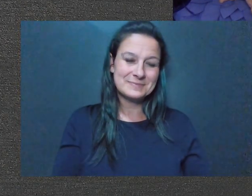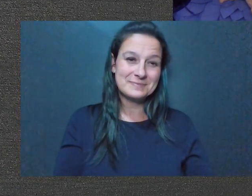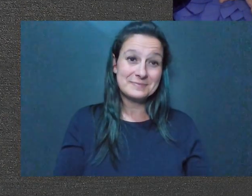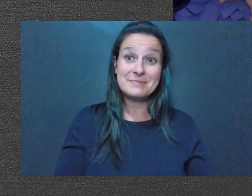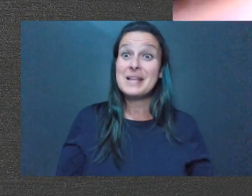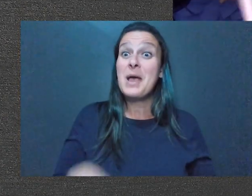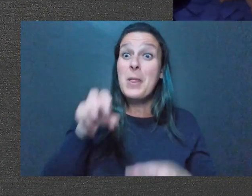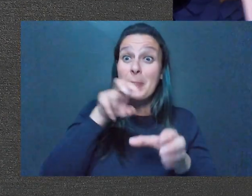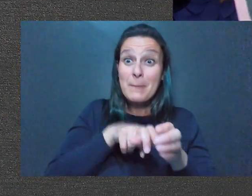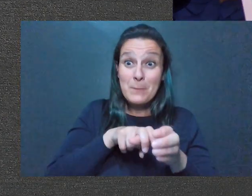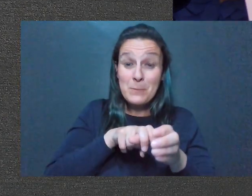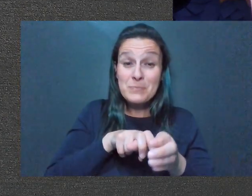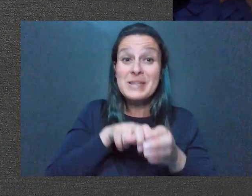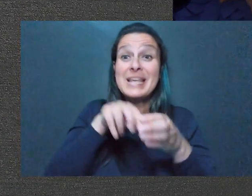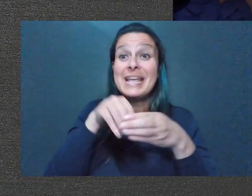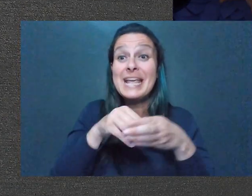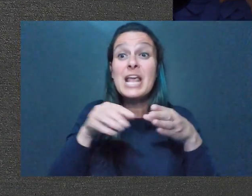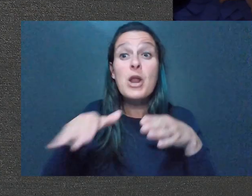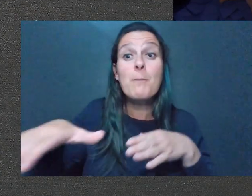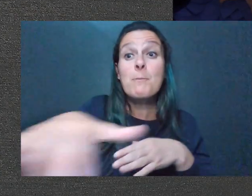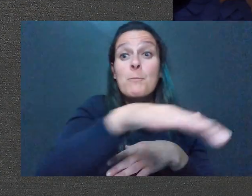In a moat with a frog.